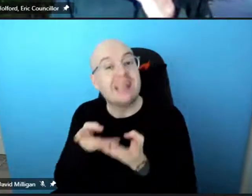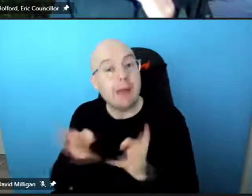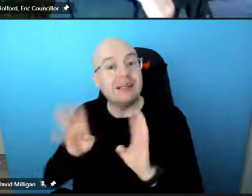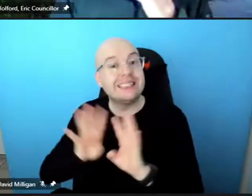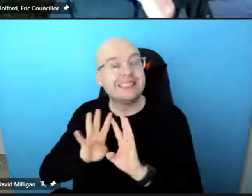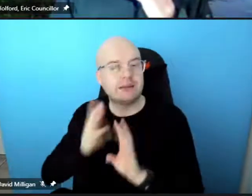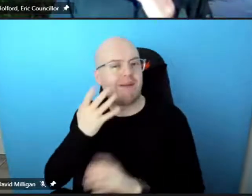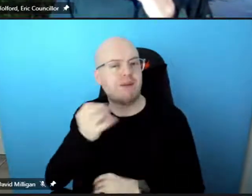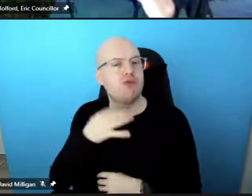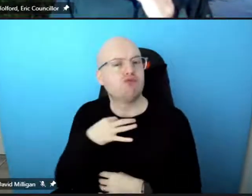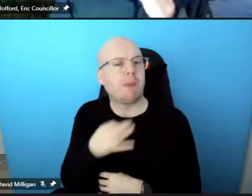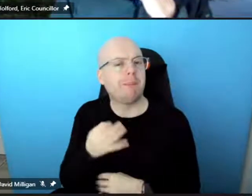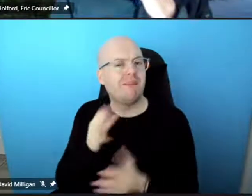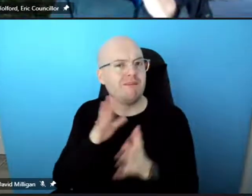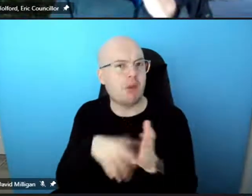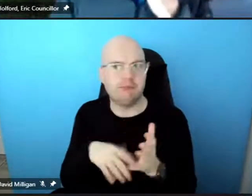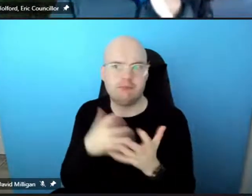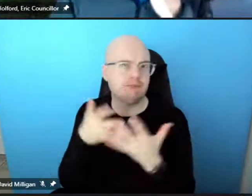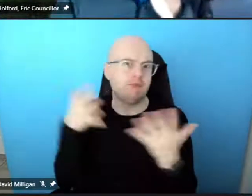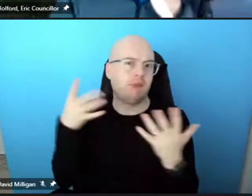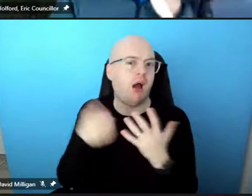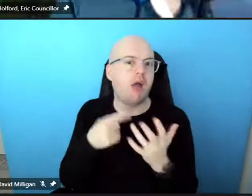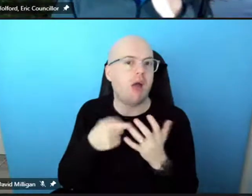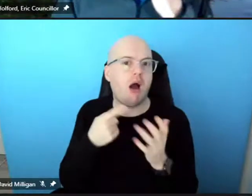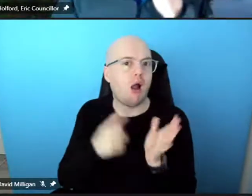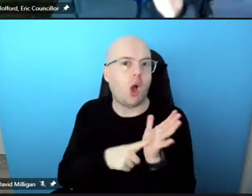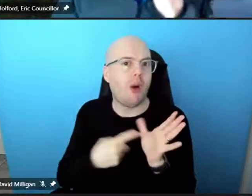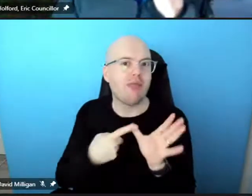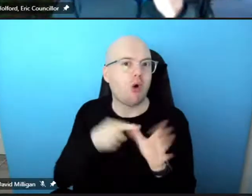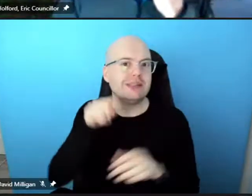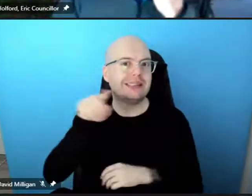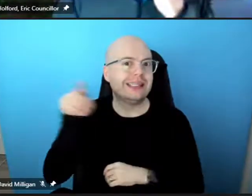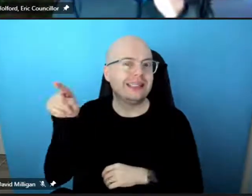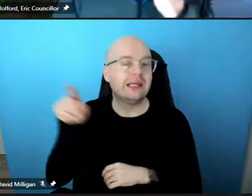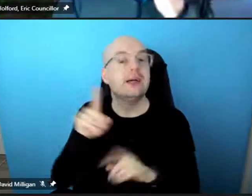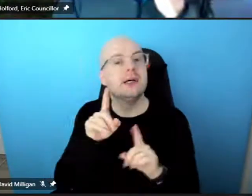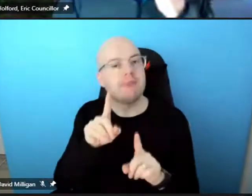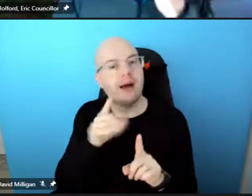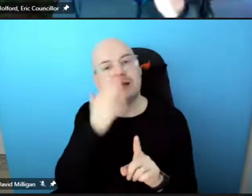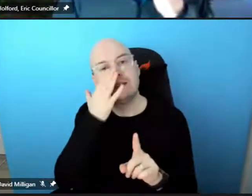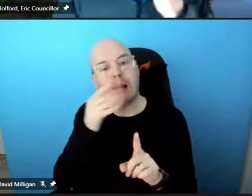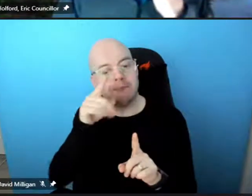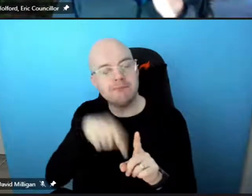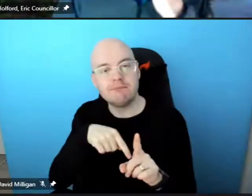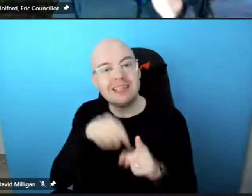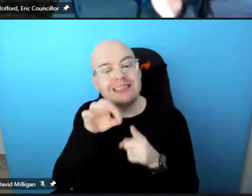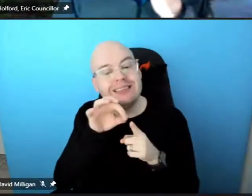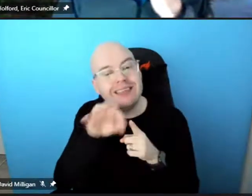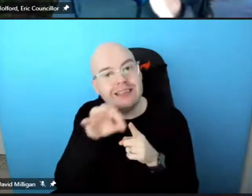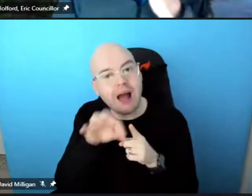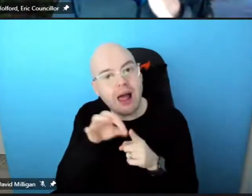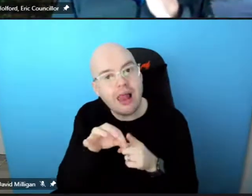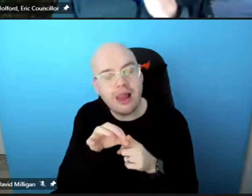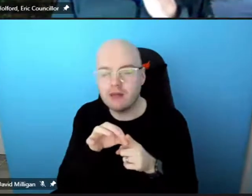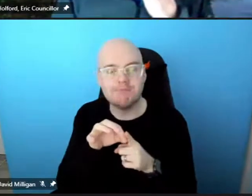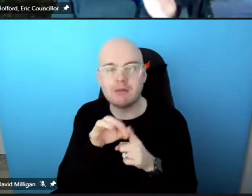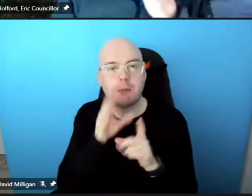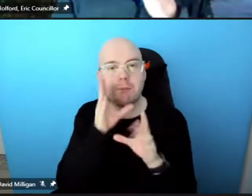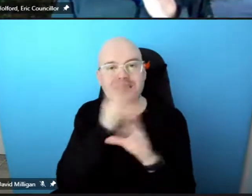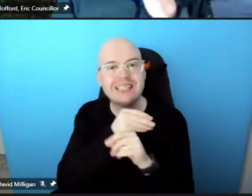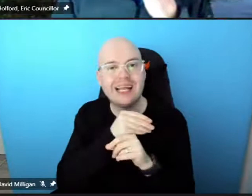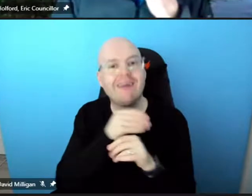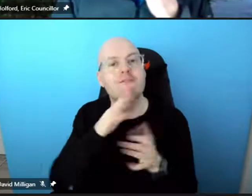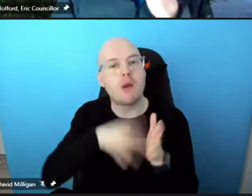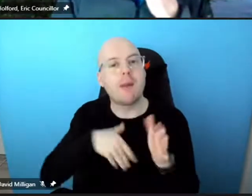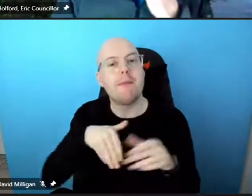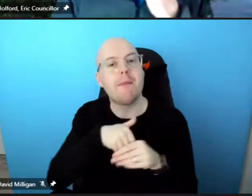from all of the authorities on it, but what we weren't getting was the kind of detailed scrutiny within member authorities. So section 6